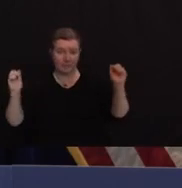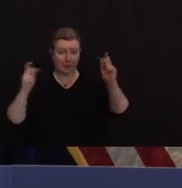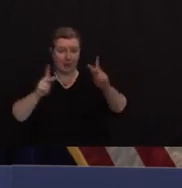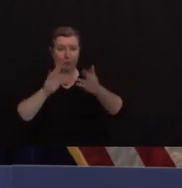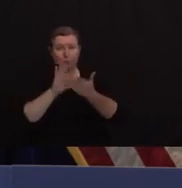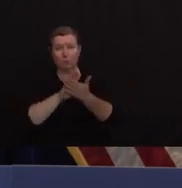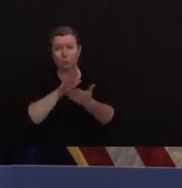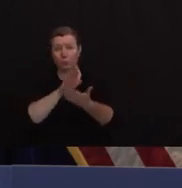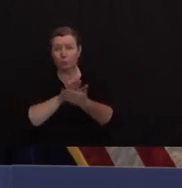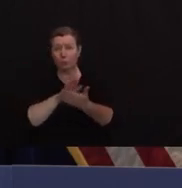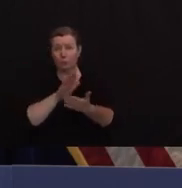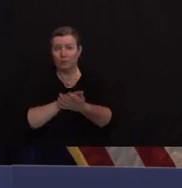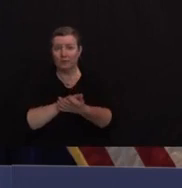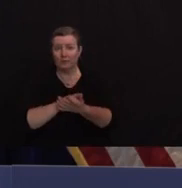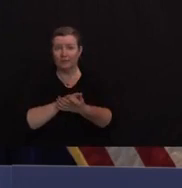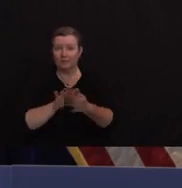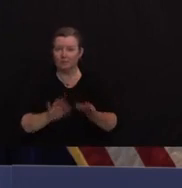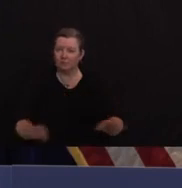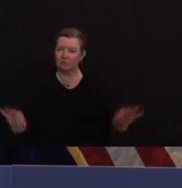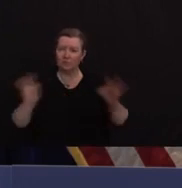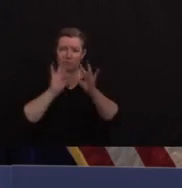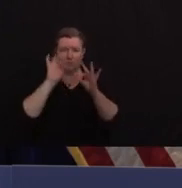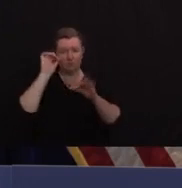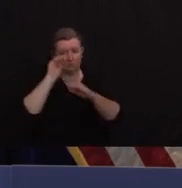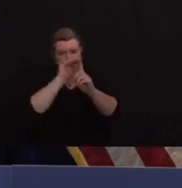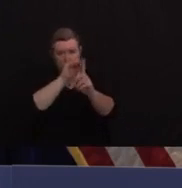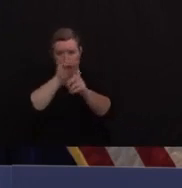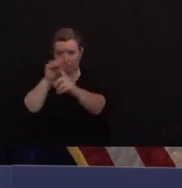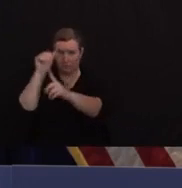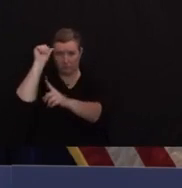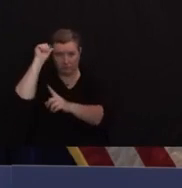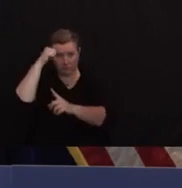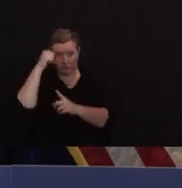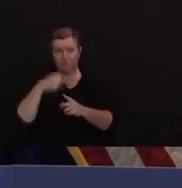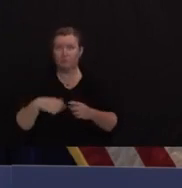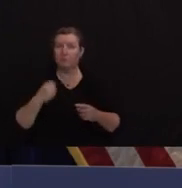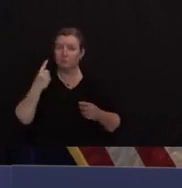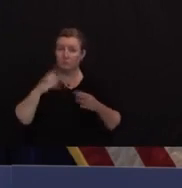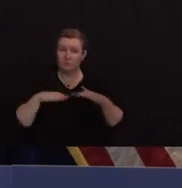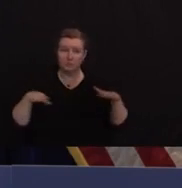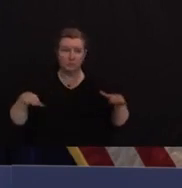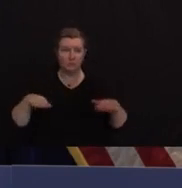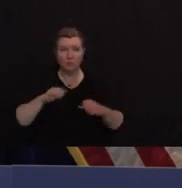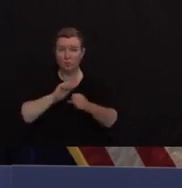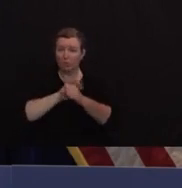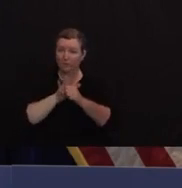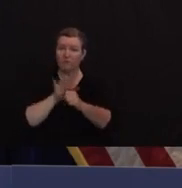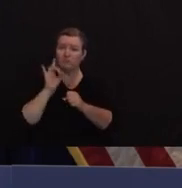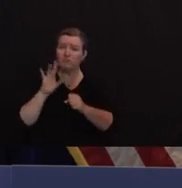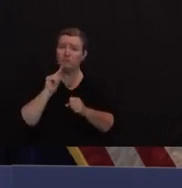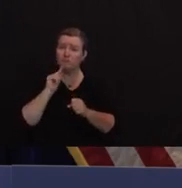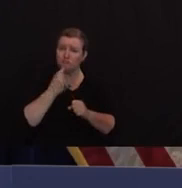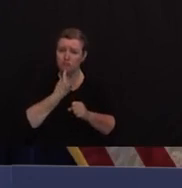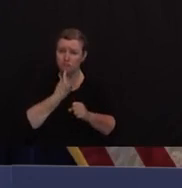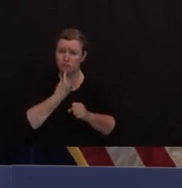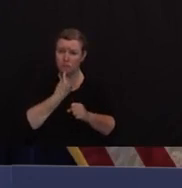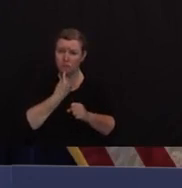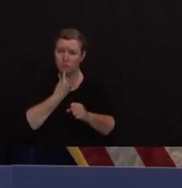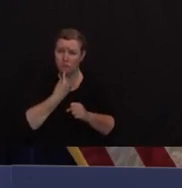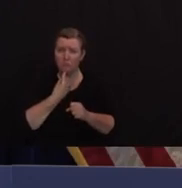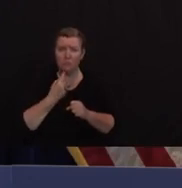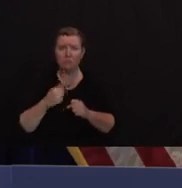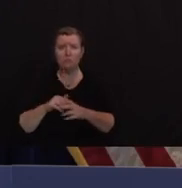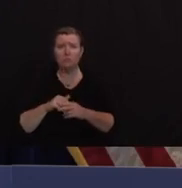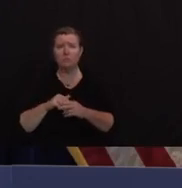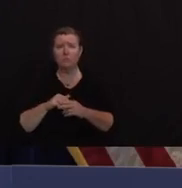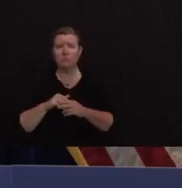school season is like no other. Everyone must take COVID-19 seriously. As I've said, we are in a race against the